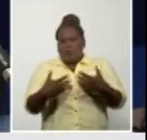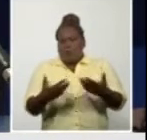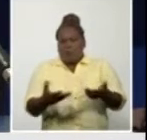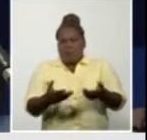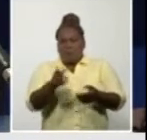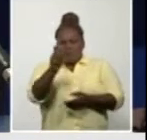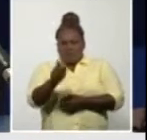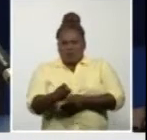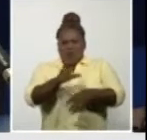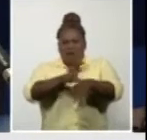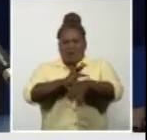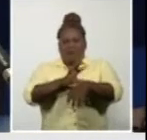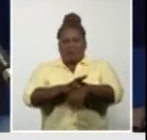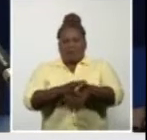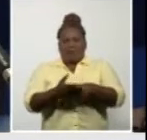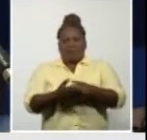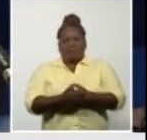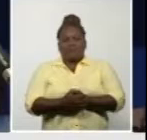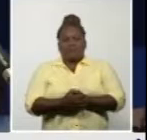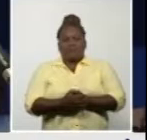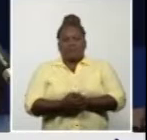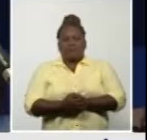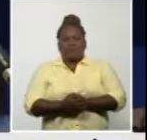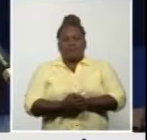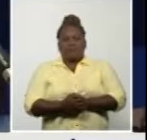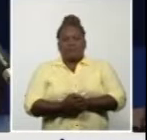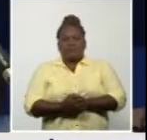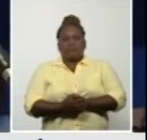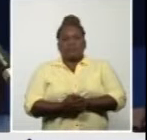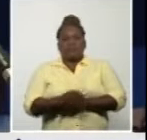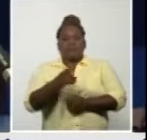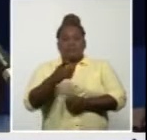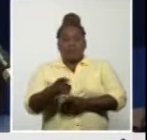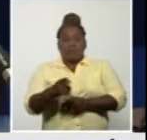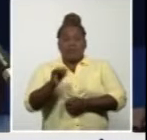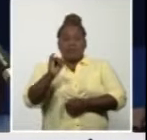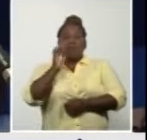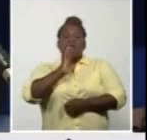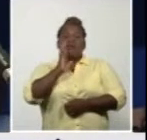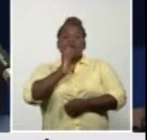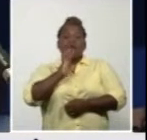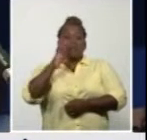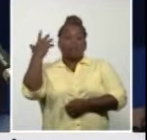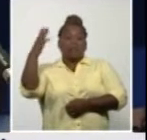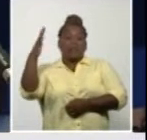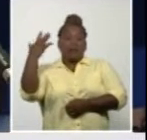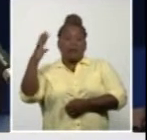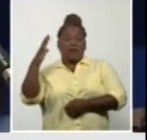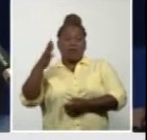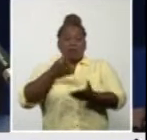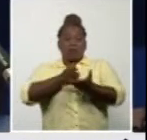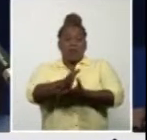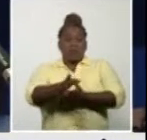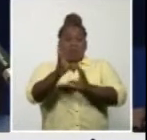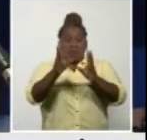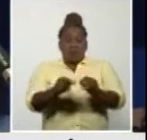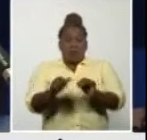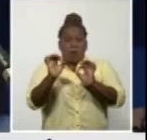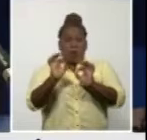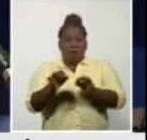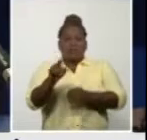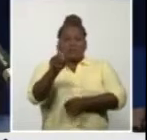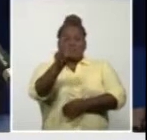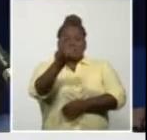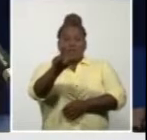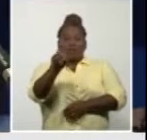we are always looking for what contact, what epidemiological link could be established for the